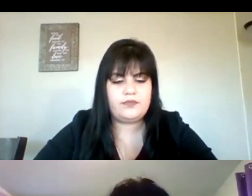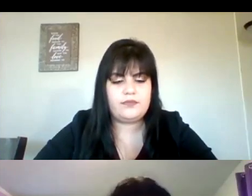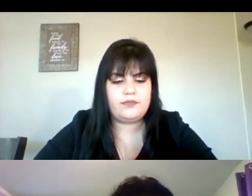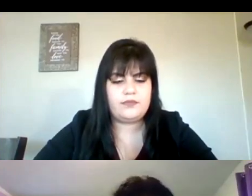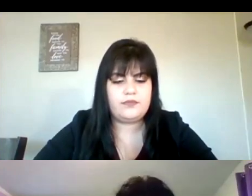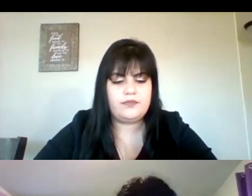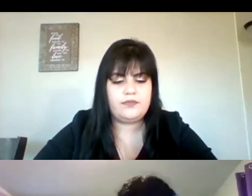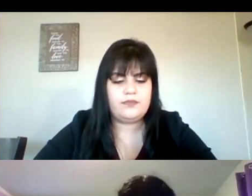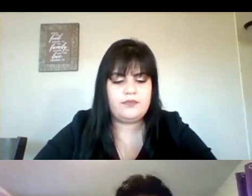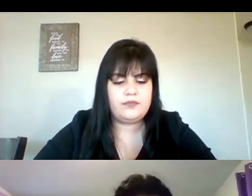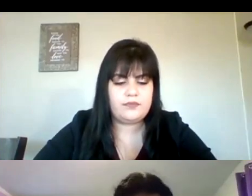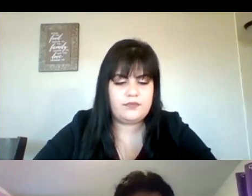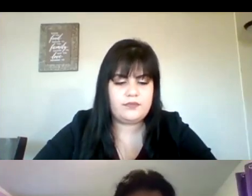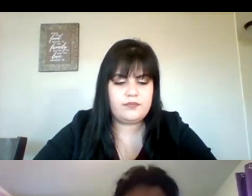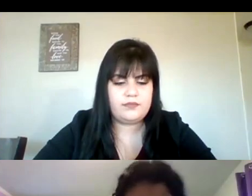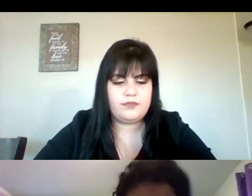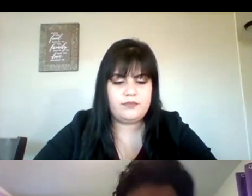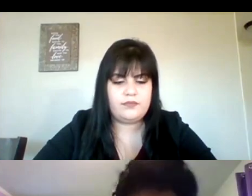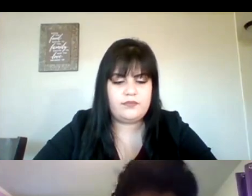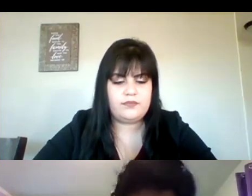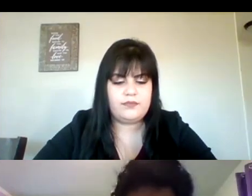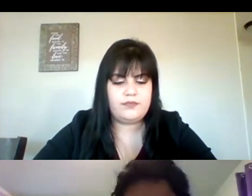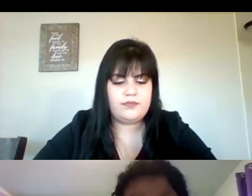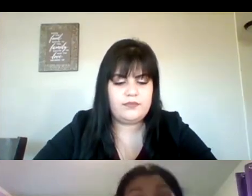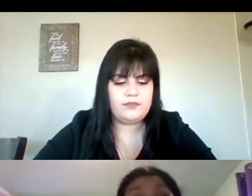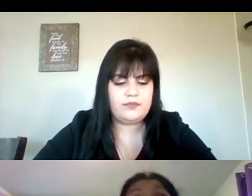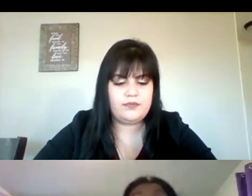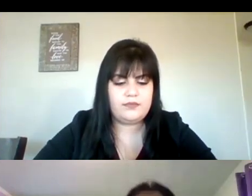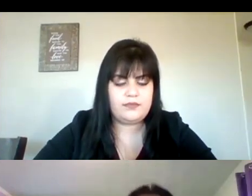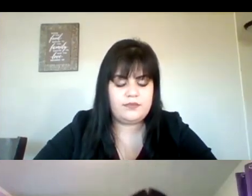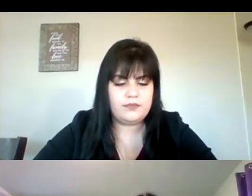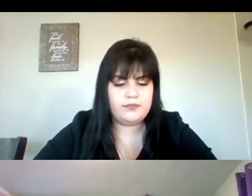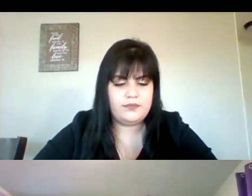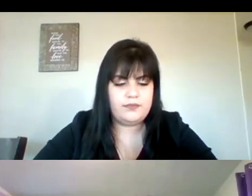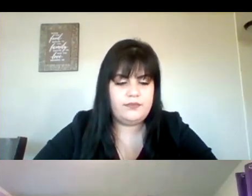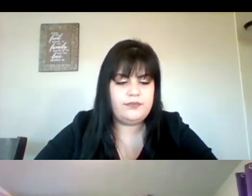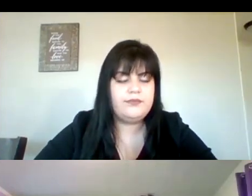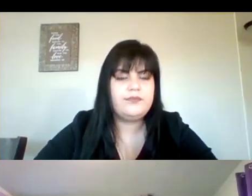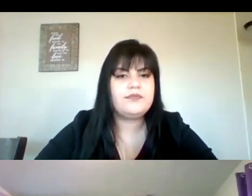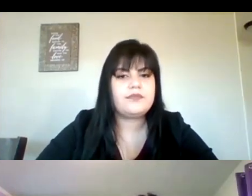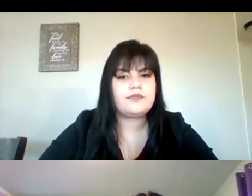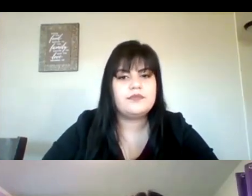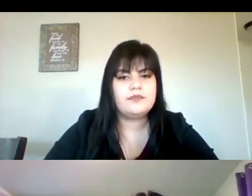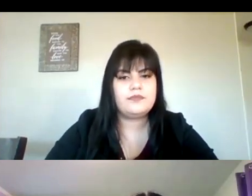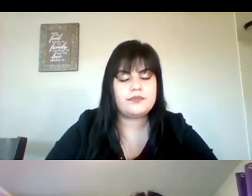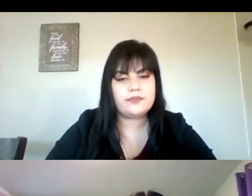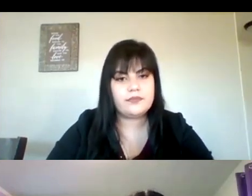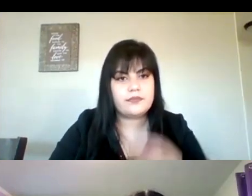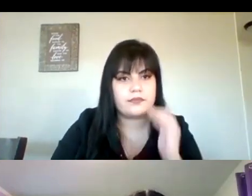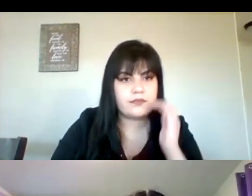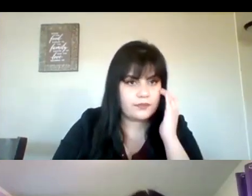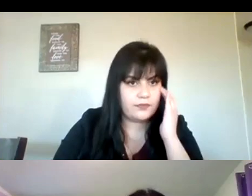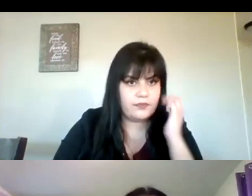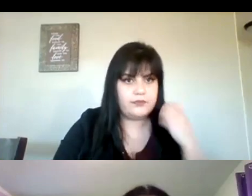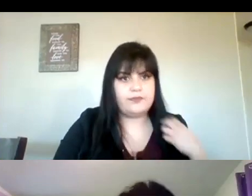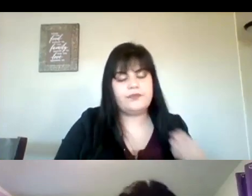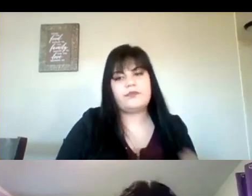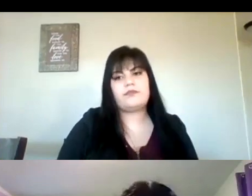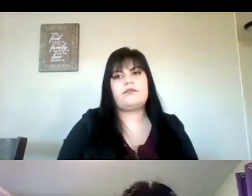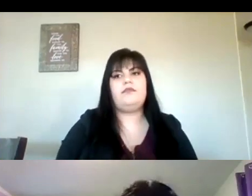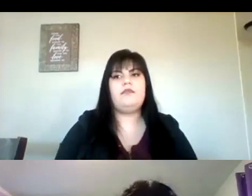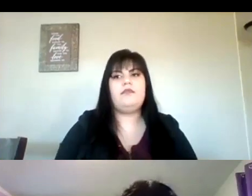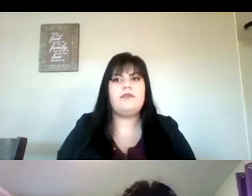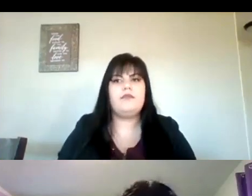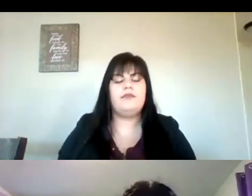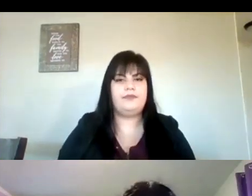way, from high schoolers, they are, as soon as they get out from the school, they were